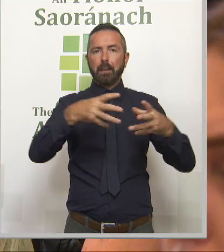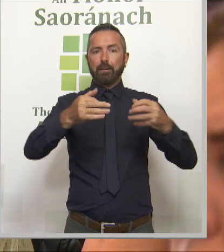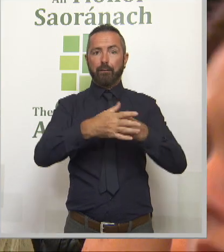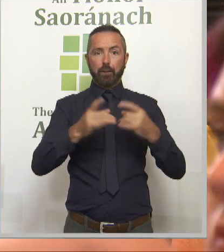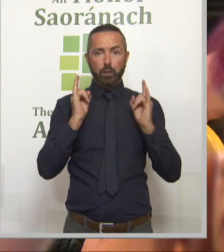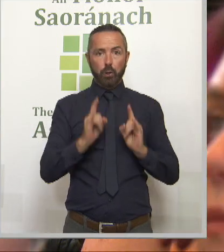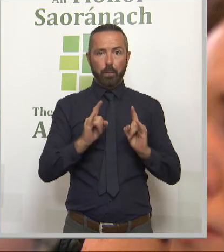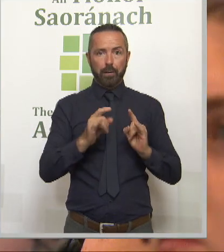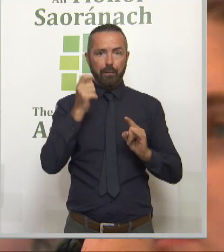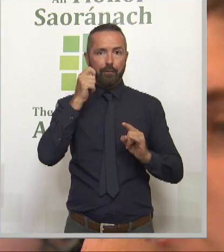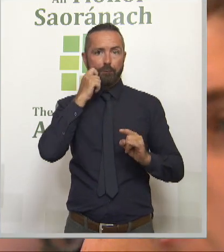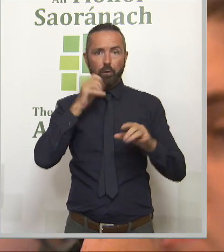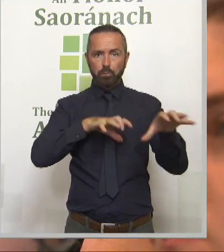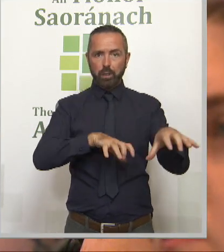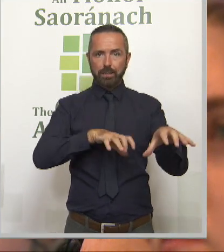footprint.